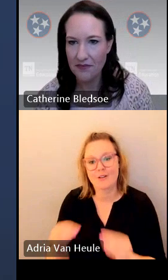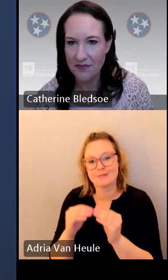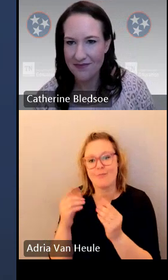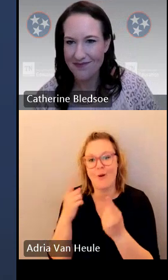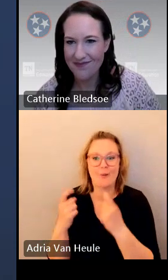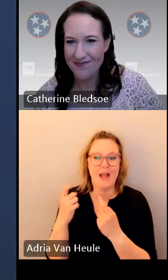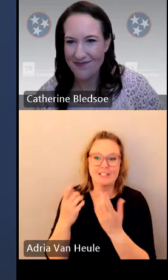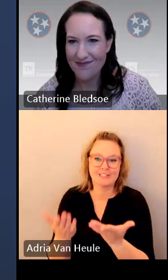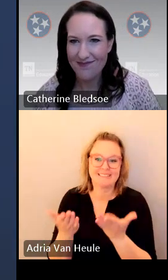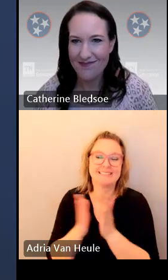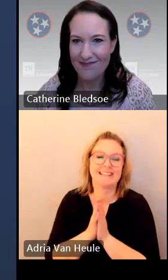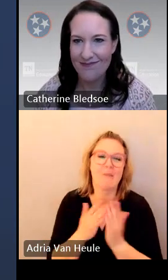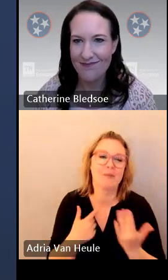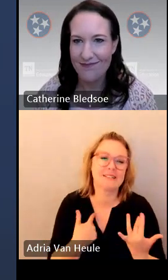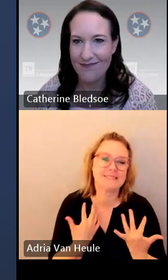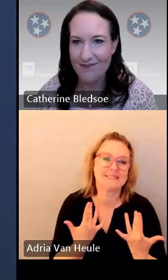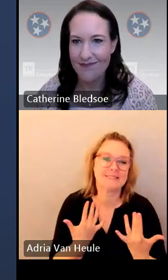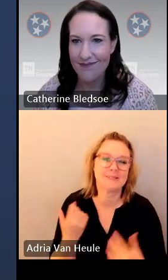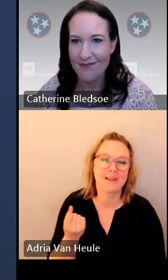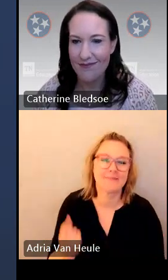I'll stop.